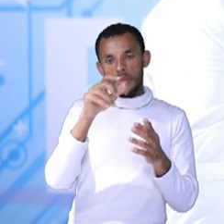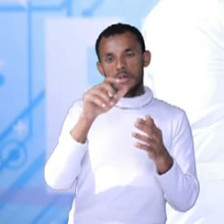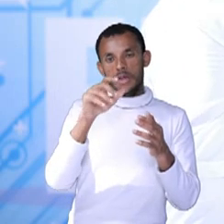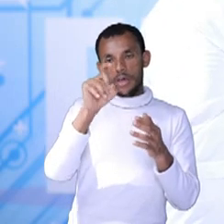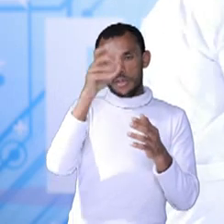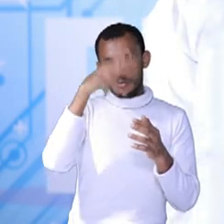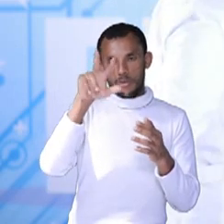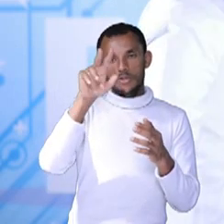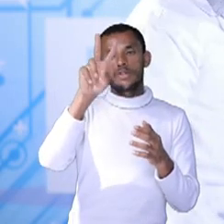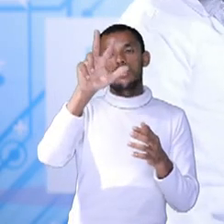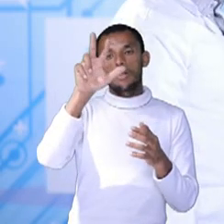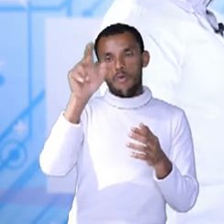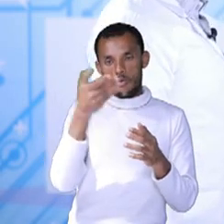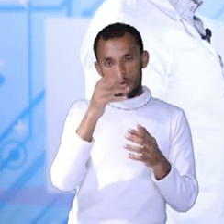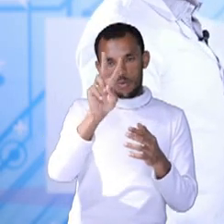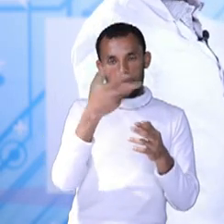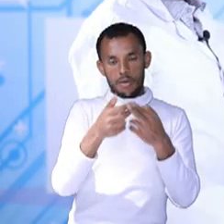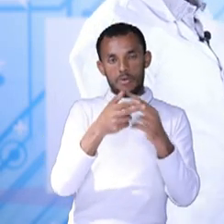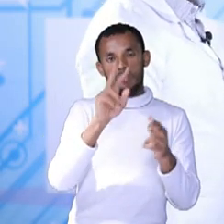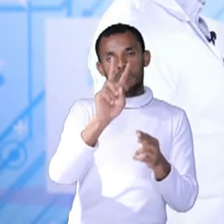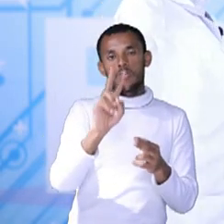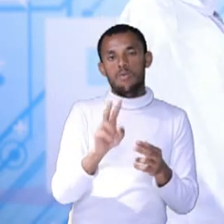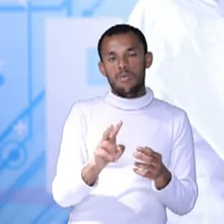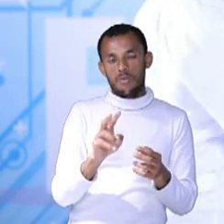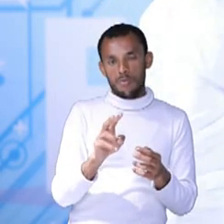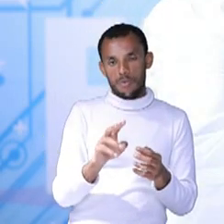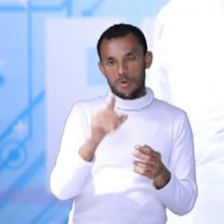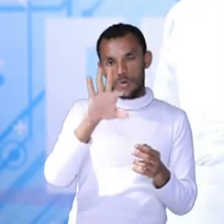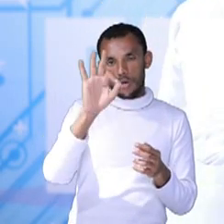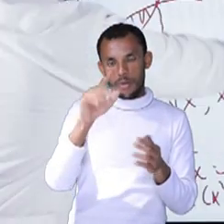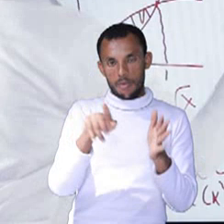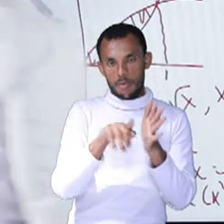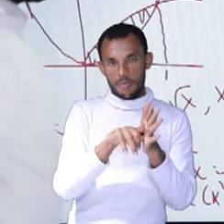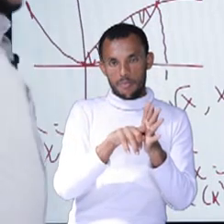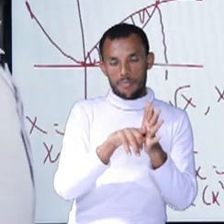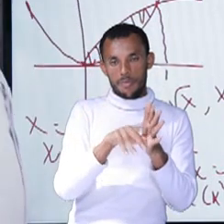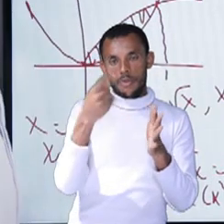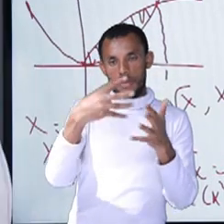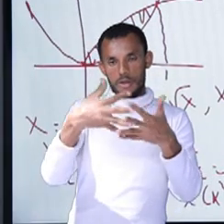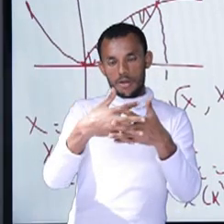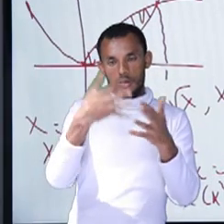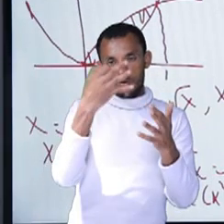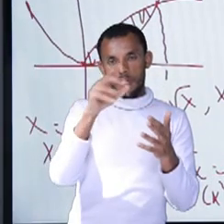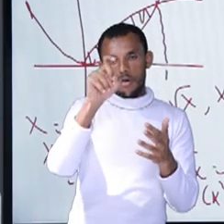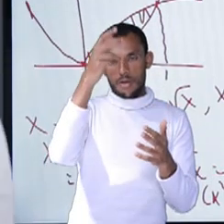2 and times 2 over 3. You have this, I think you know this, minus the integration of x squared, this